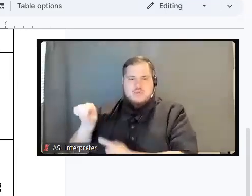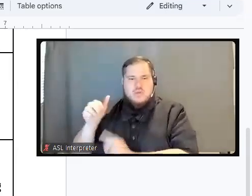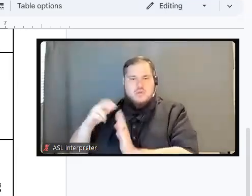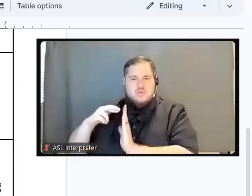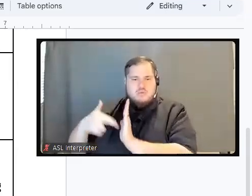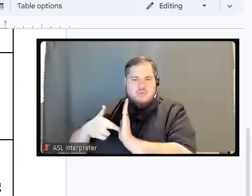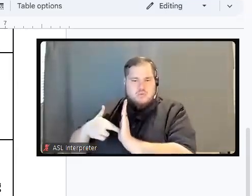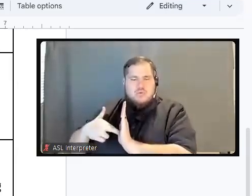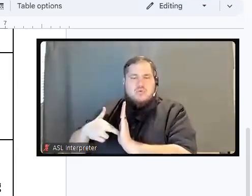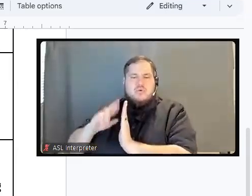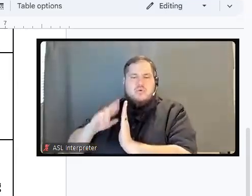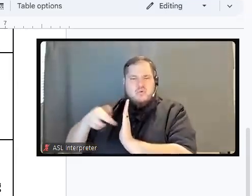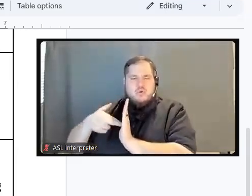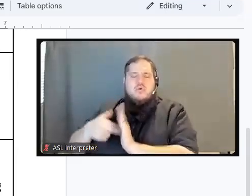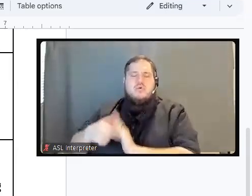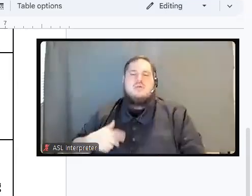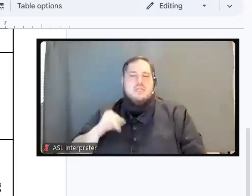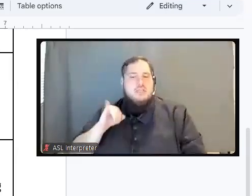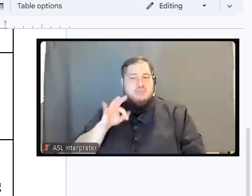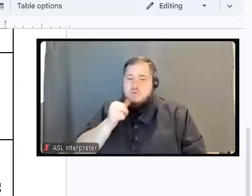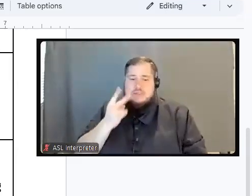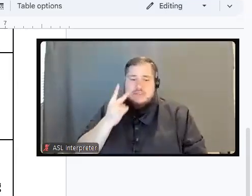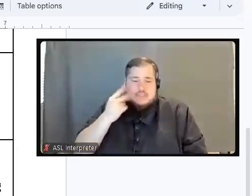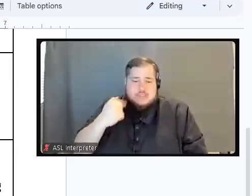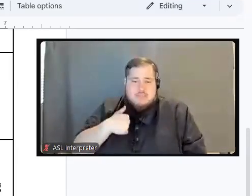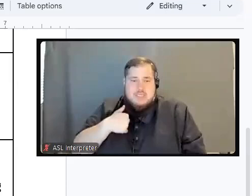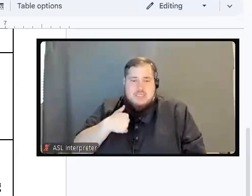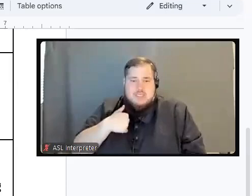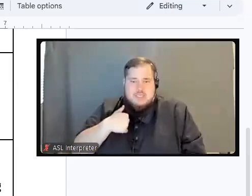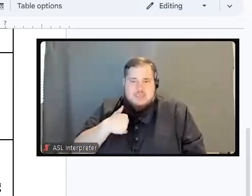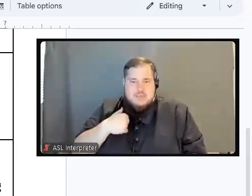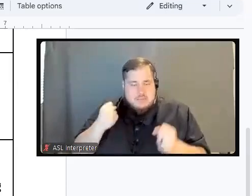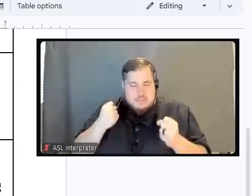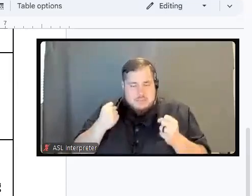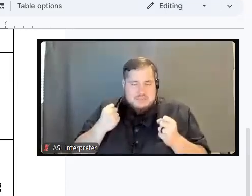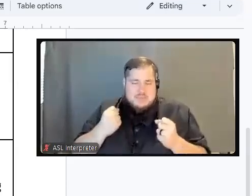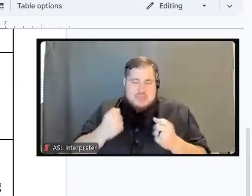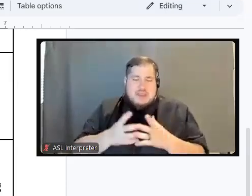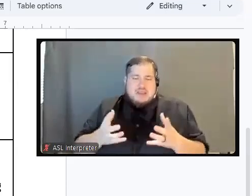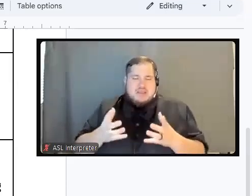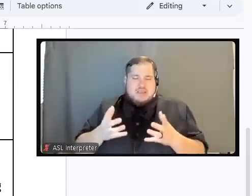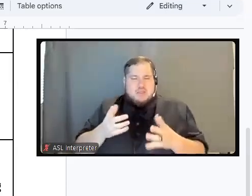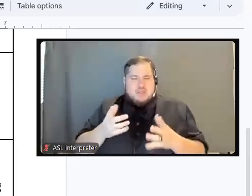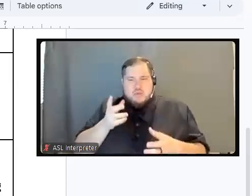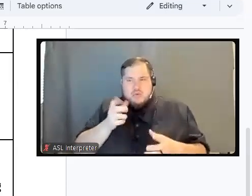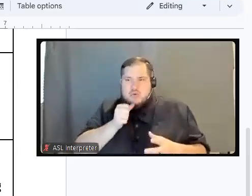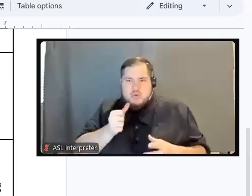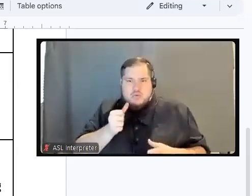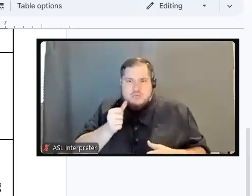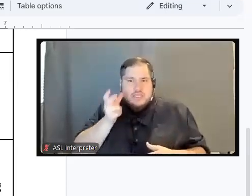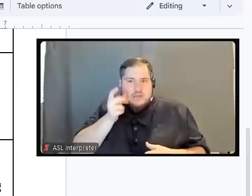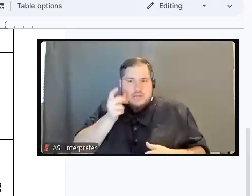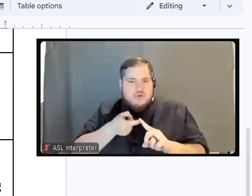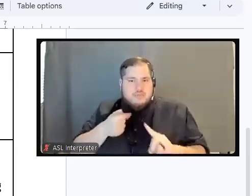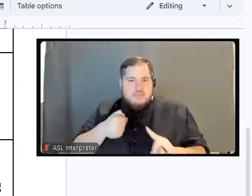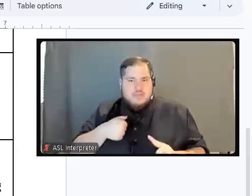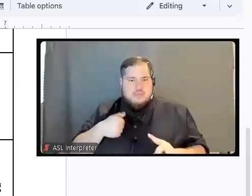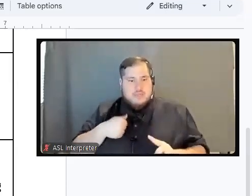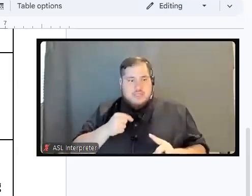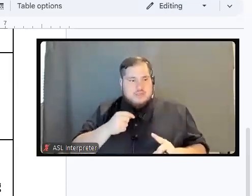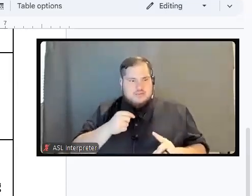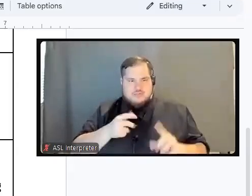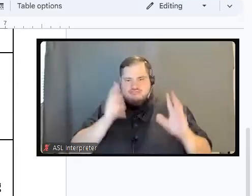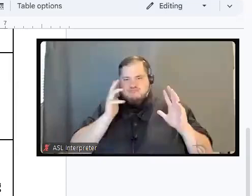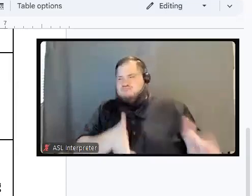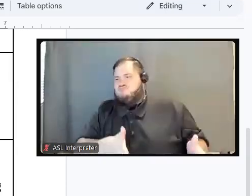wanted to let you all know, if you don't see me visibly as much or you don't hear from me as much, I'm not abandoning you or leaving